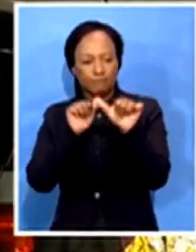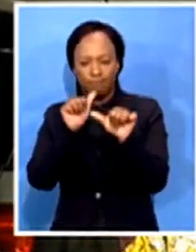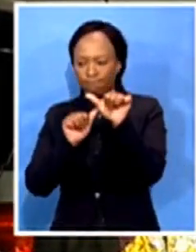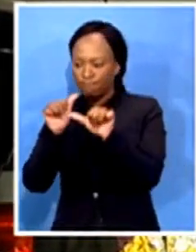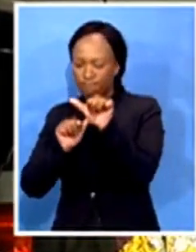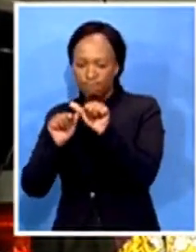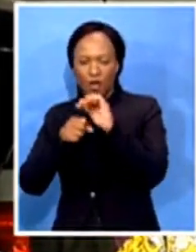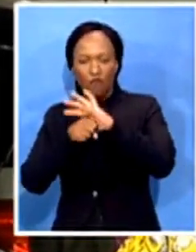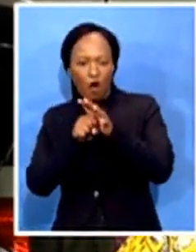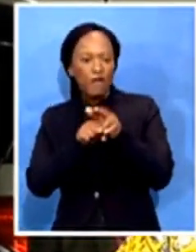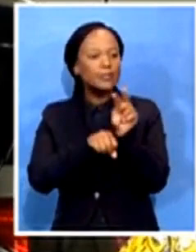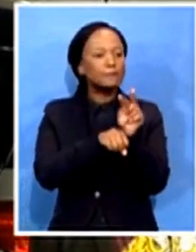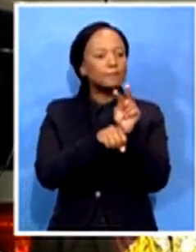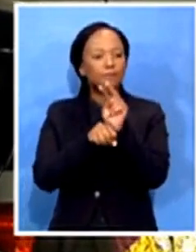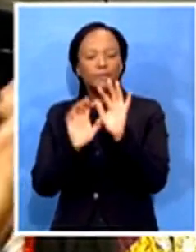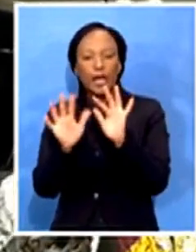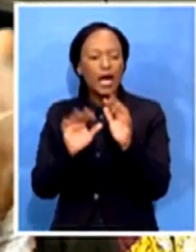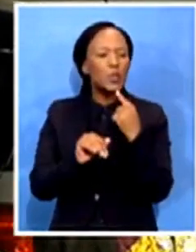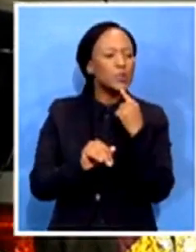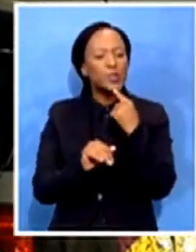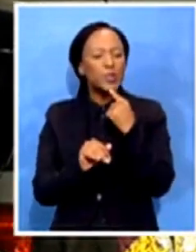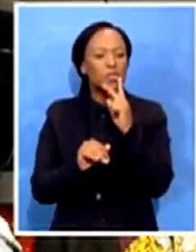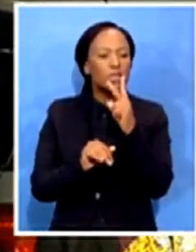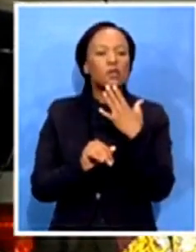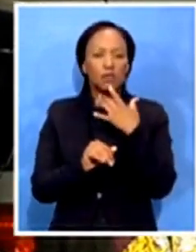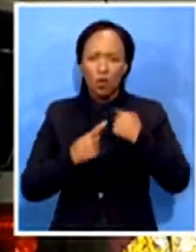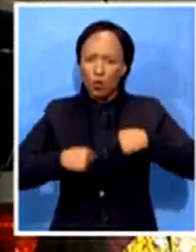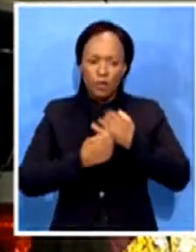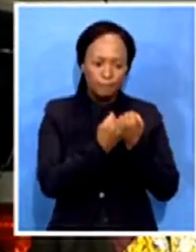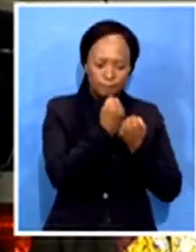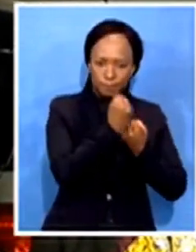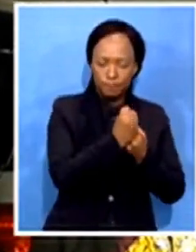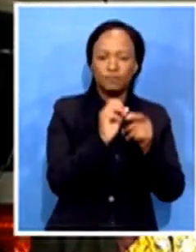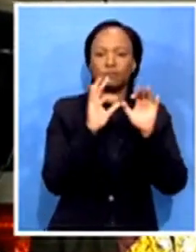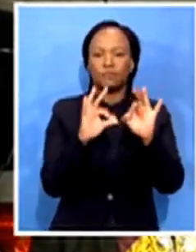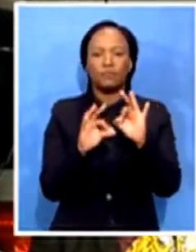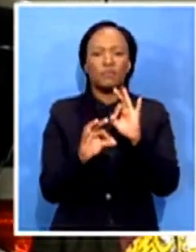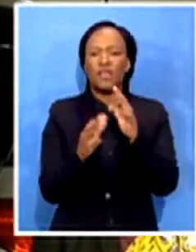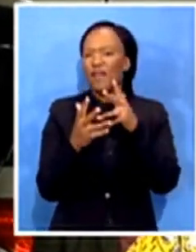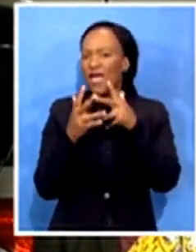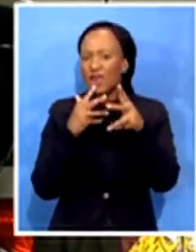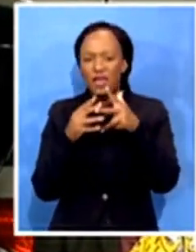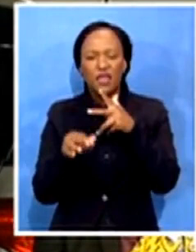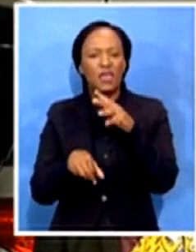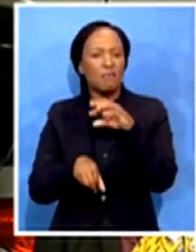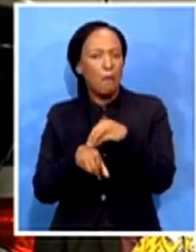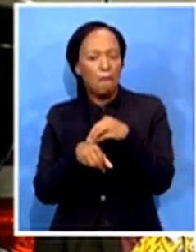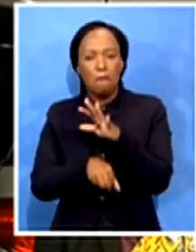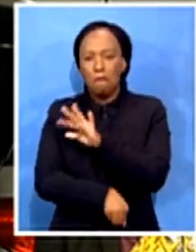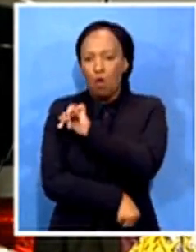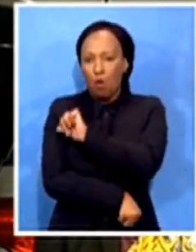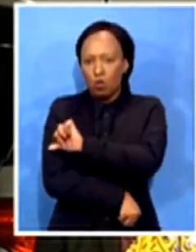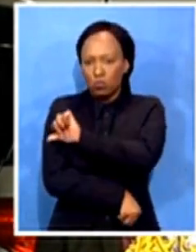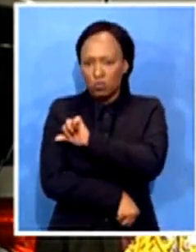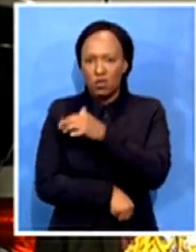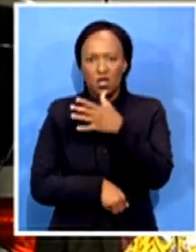all the necessary support, including where the hospitals have come back to us to say